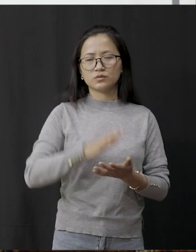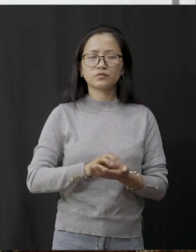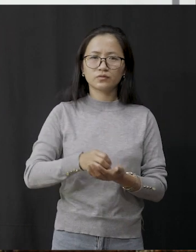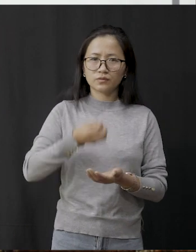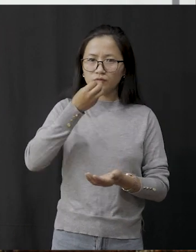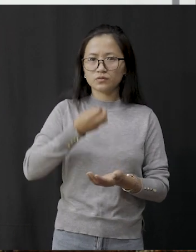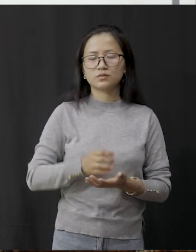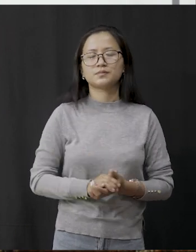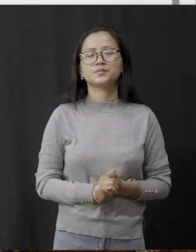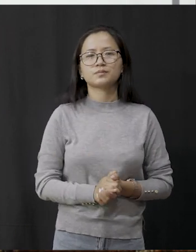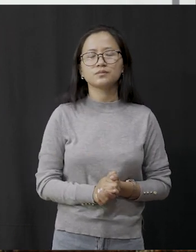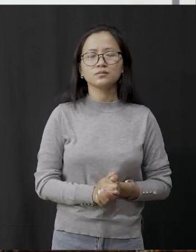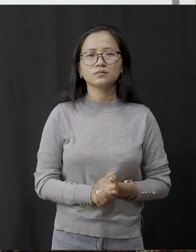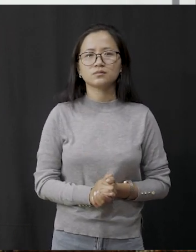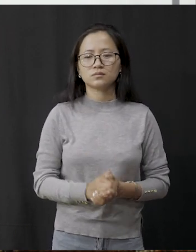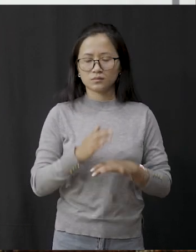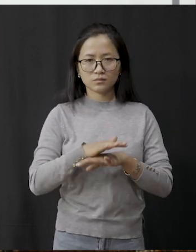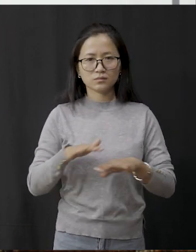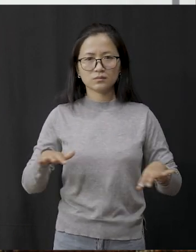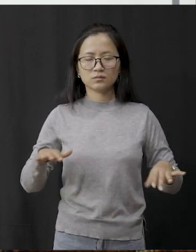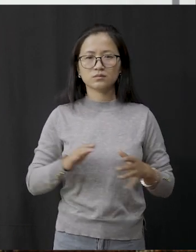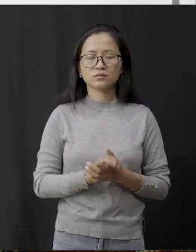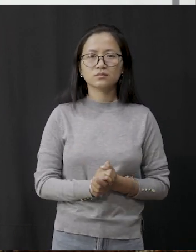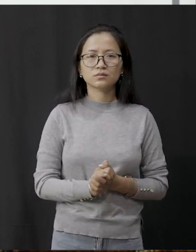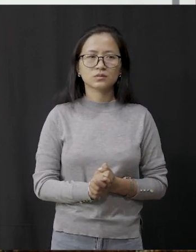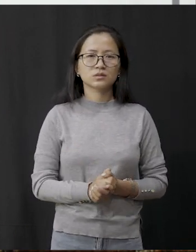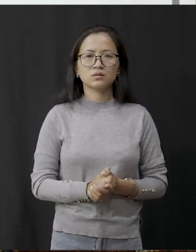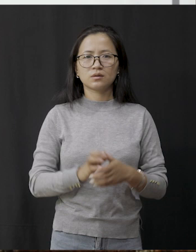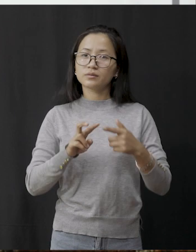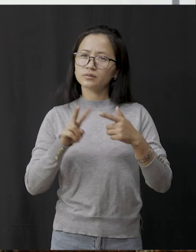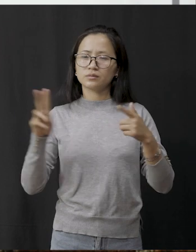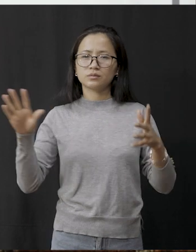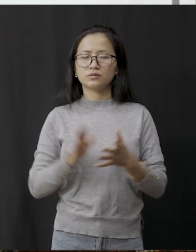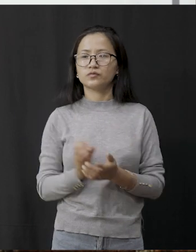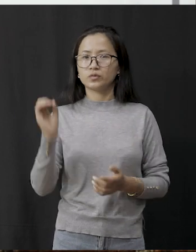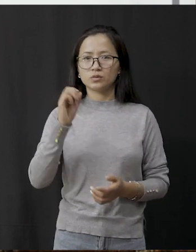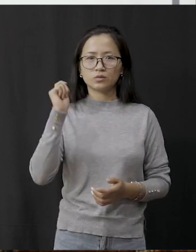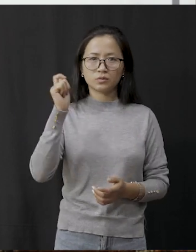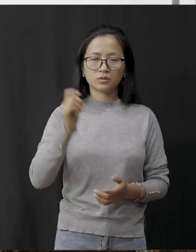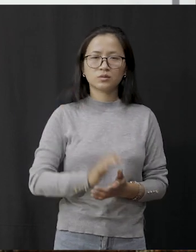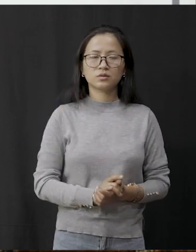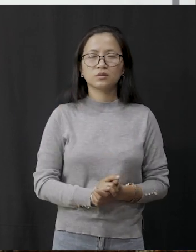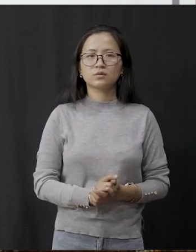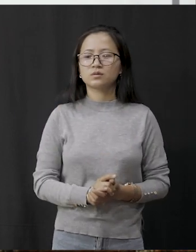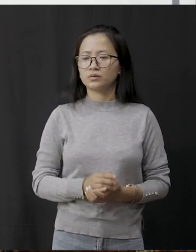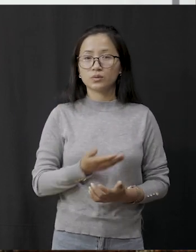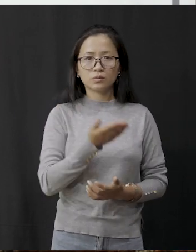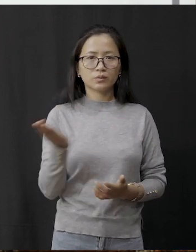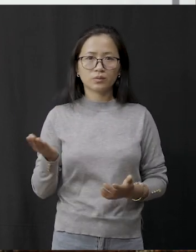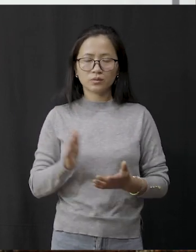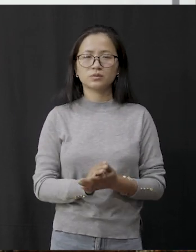Okay? So students, this type of occupation, it is called